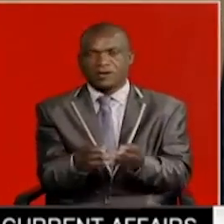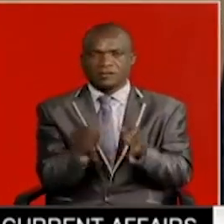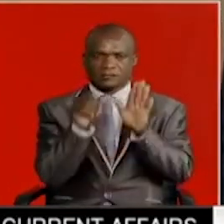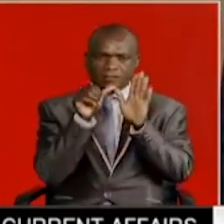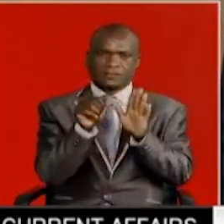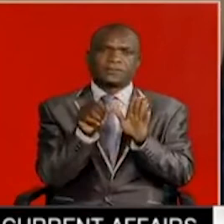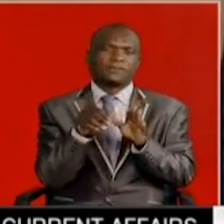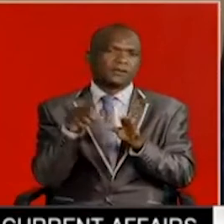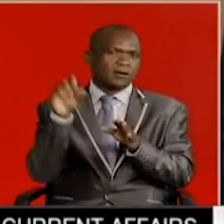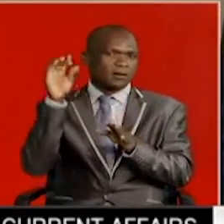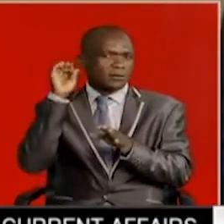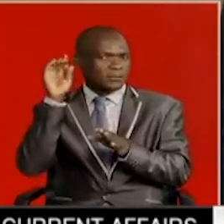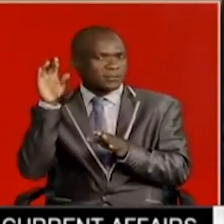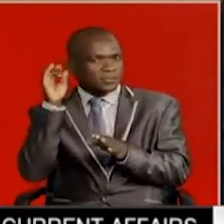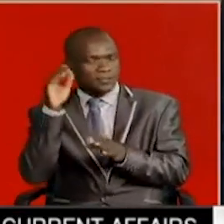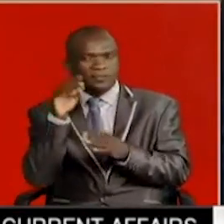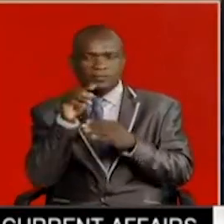disease surveillance will include